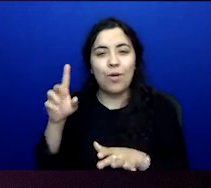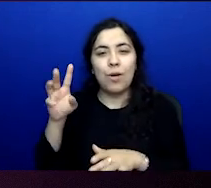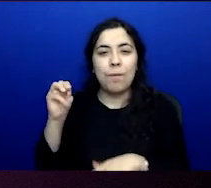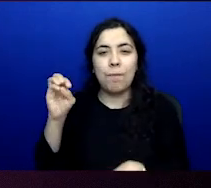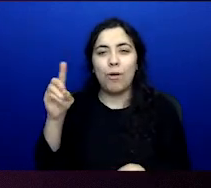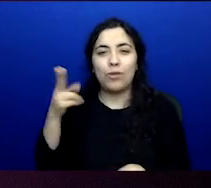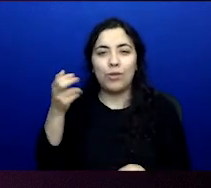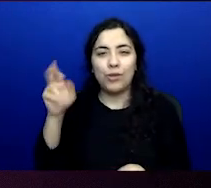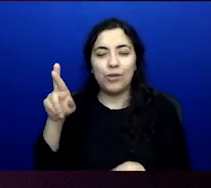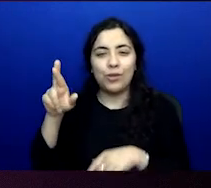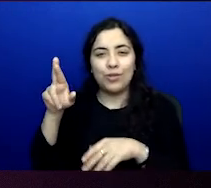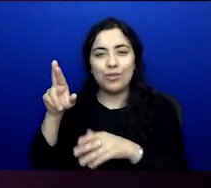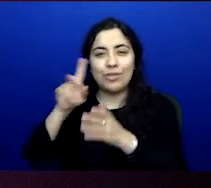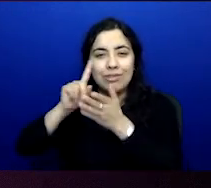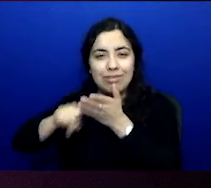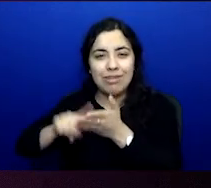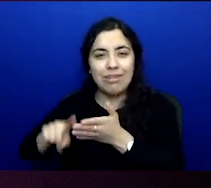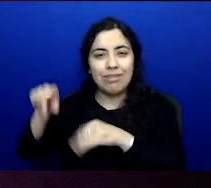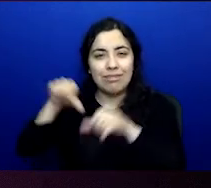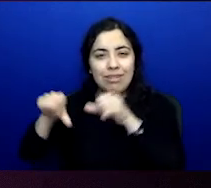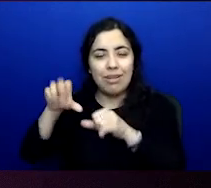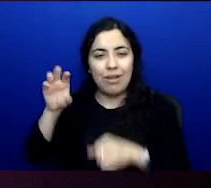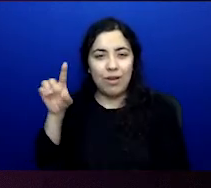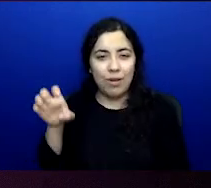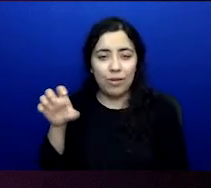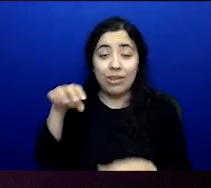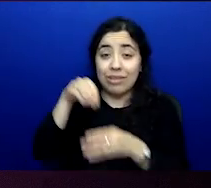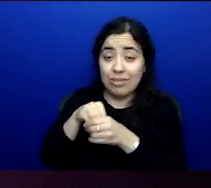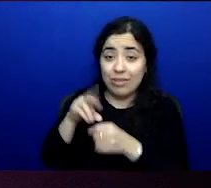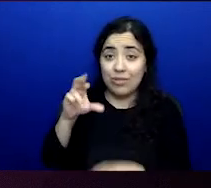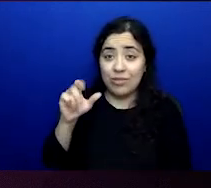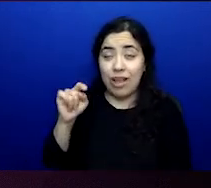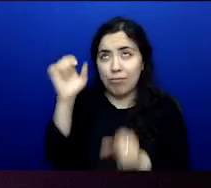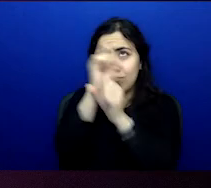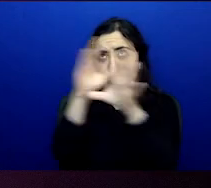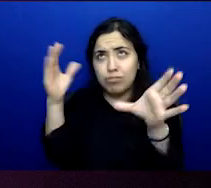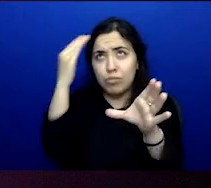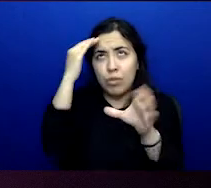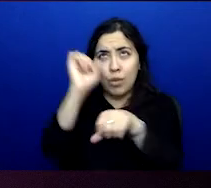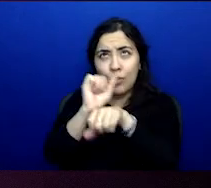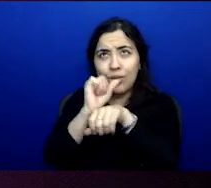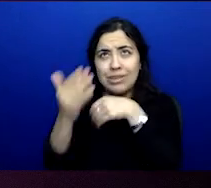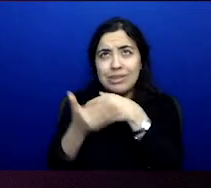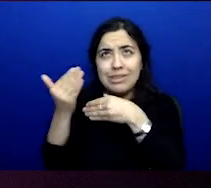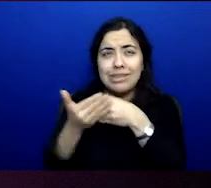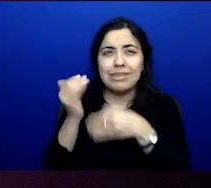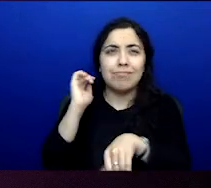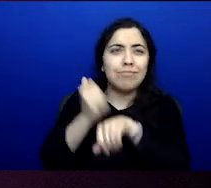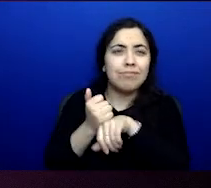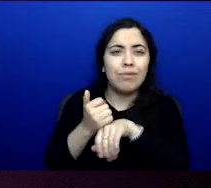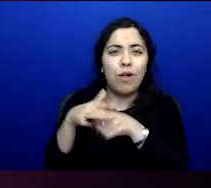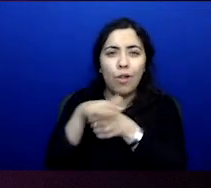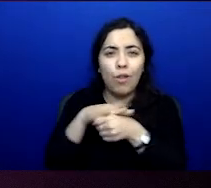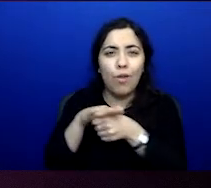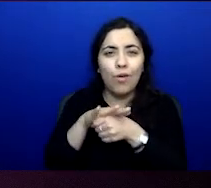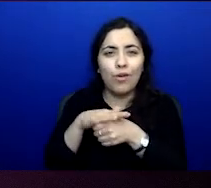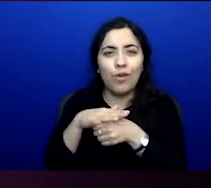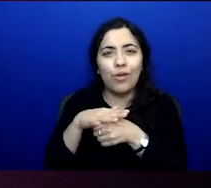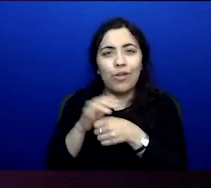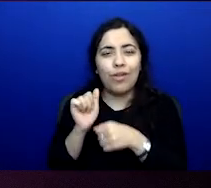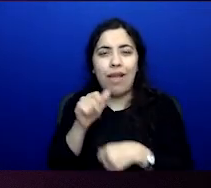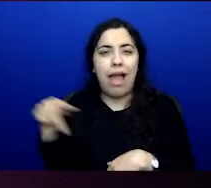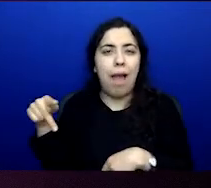code. So within React, we can all visualize our work easily by building and running the local version of our